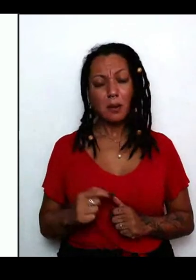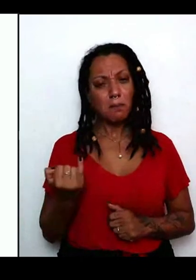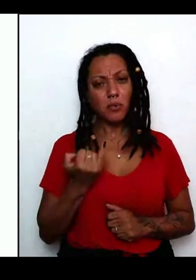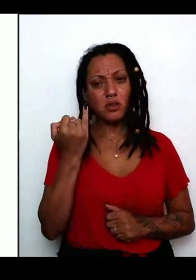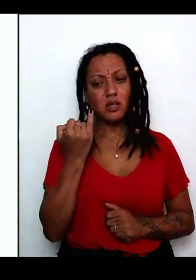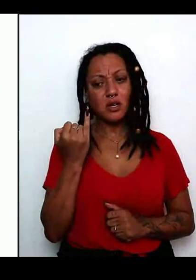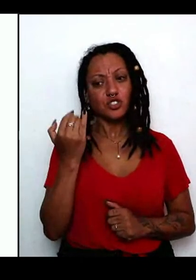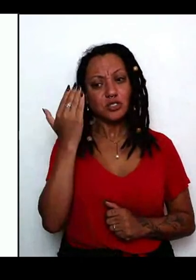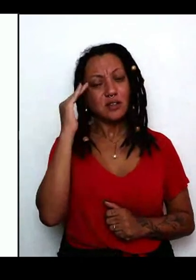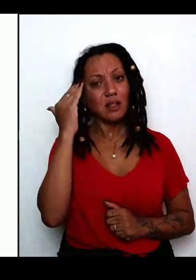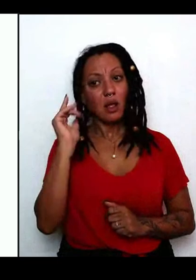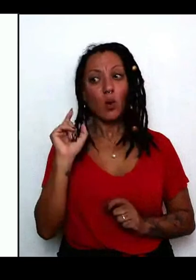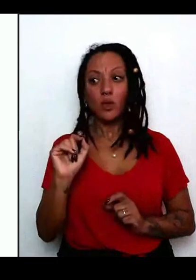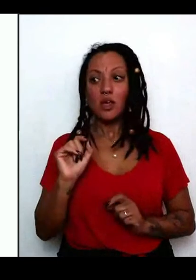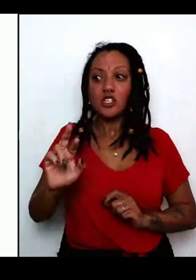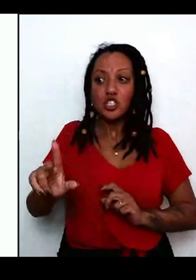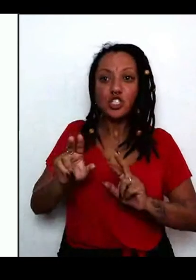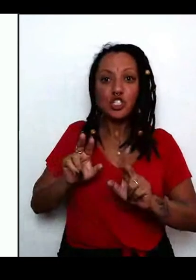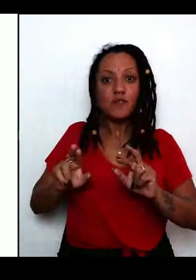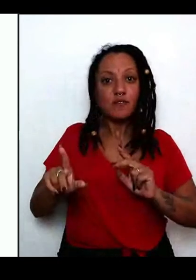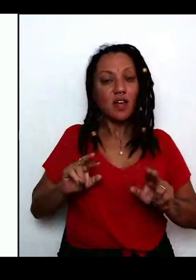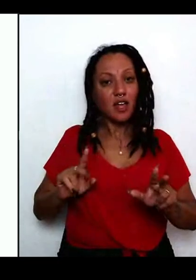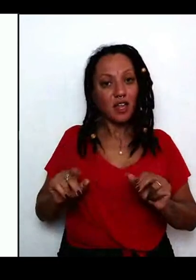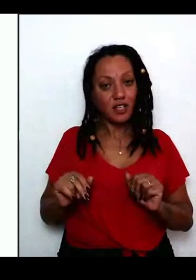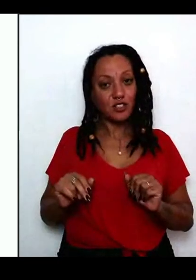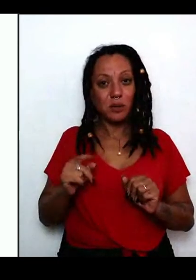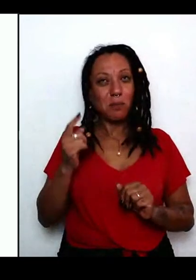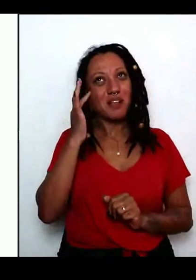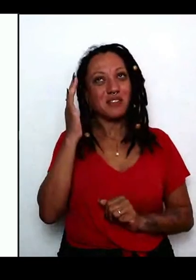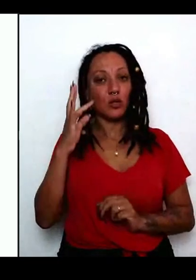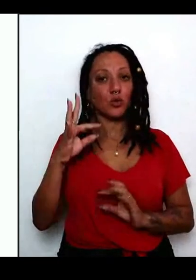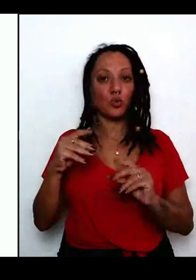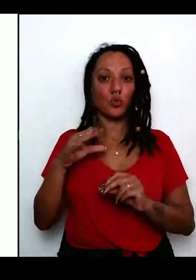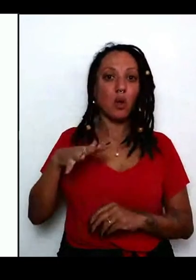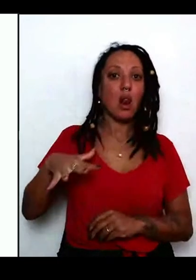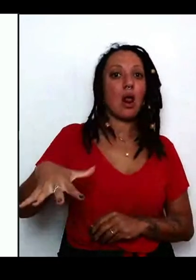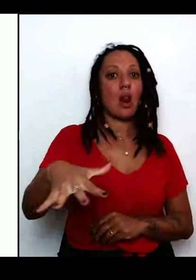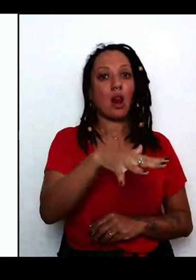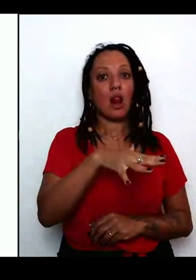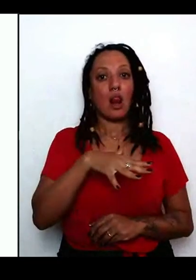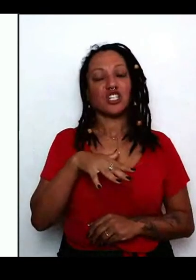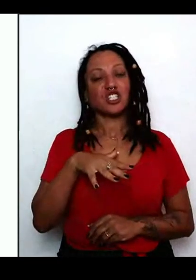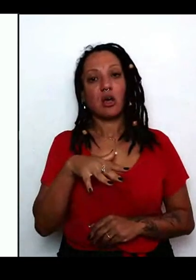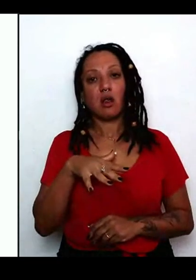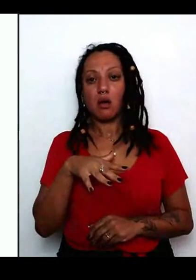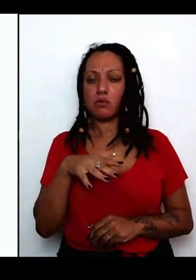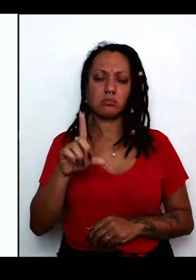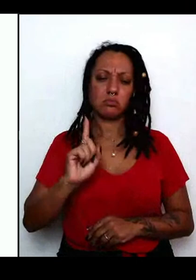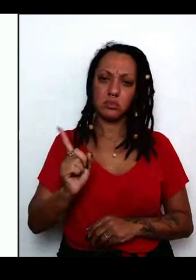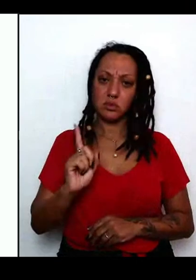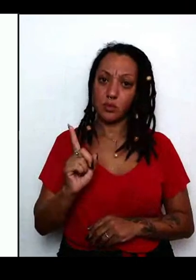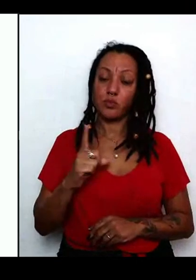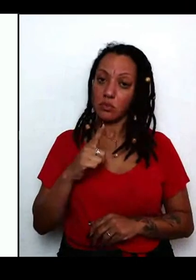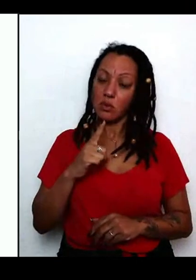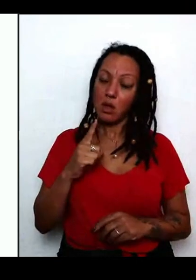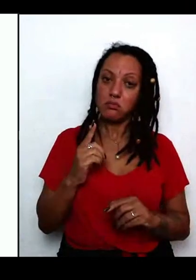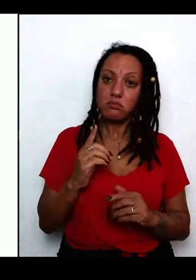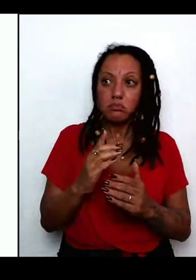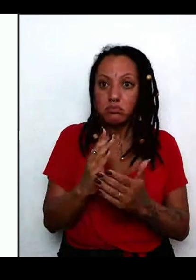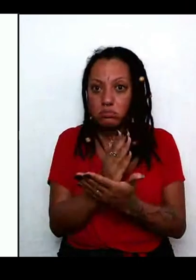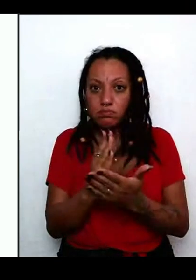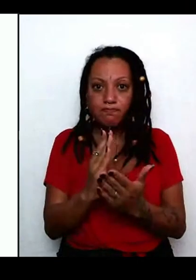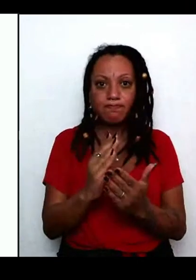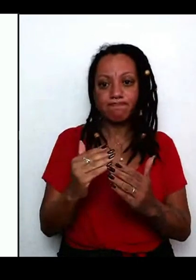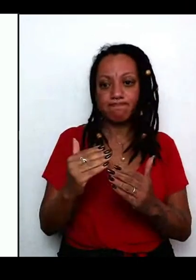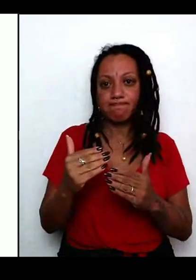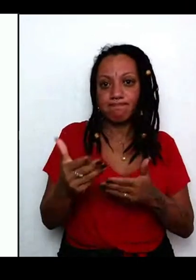violent conflictions writing about gender and sexuality amid wounds of binary reductions we can transfer her thinking